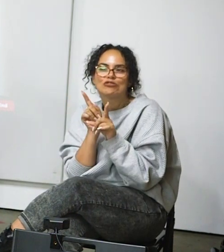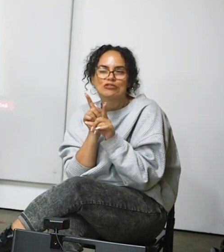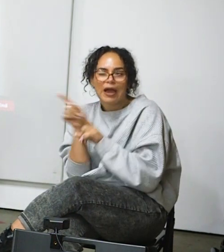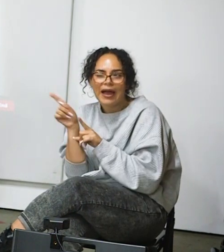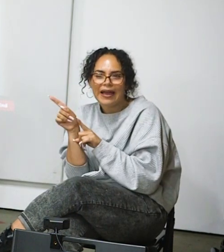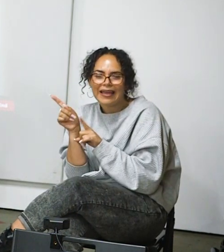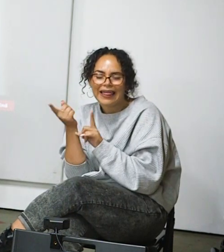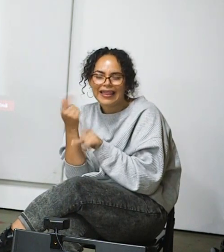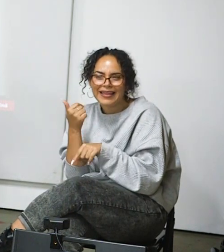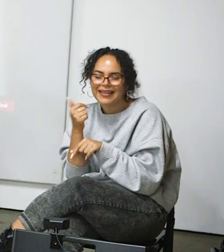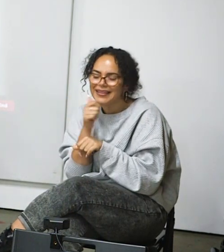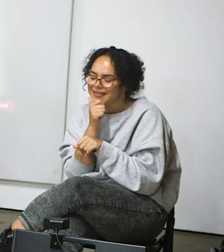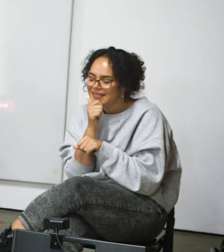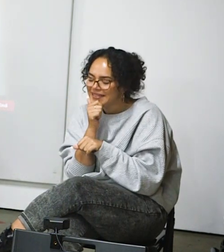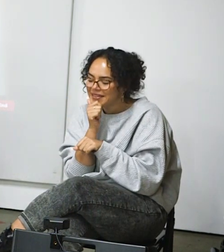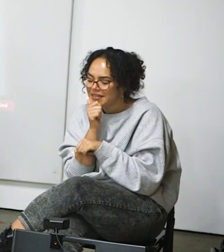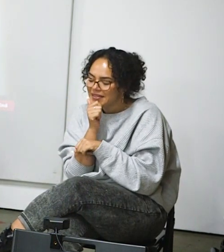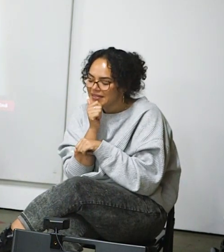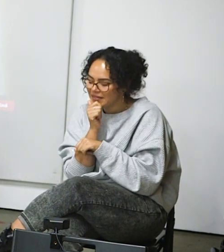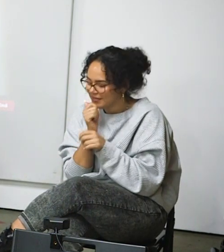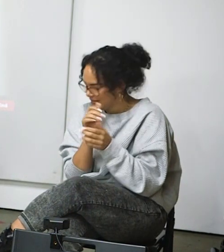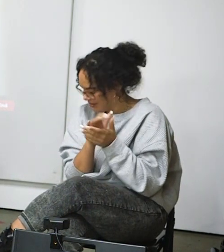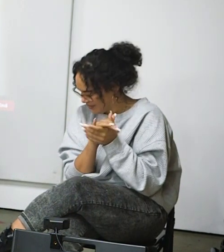I think